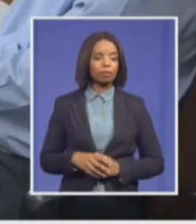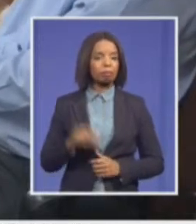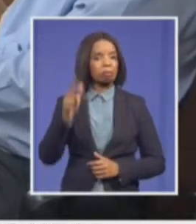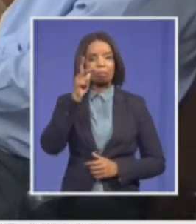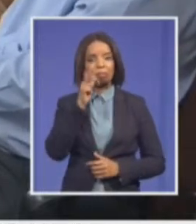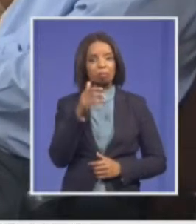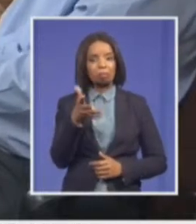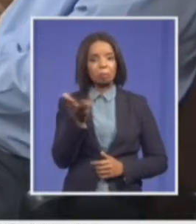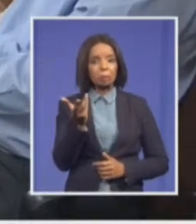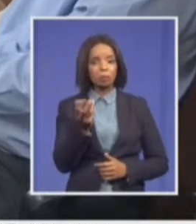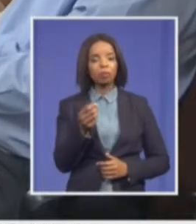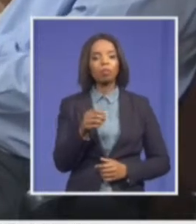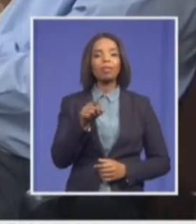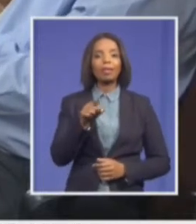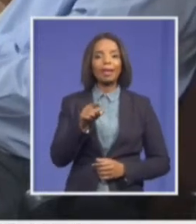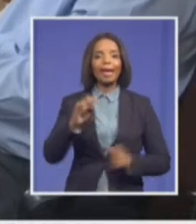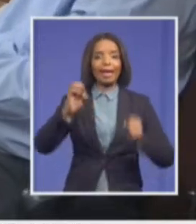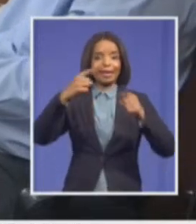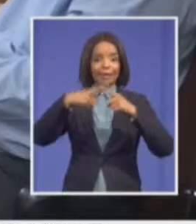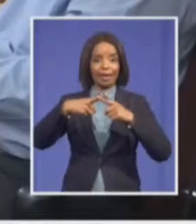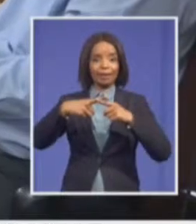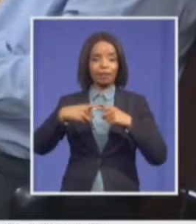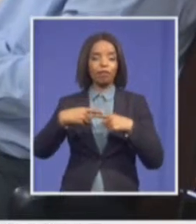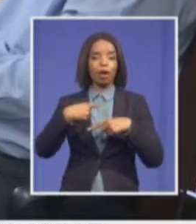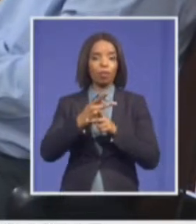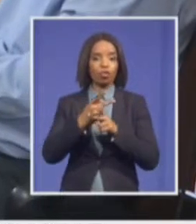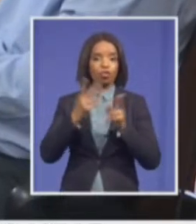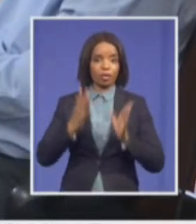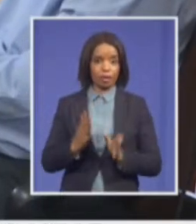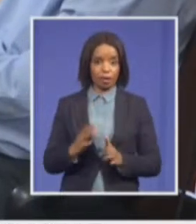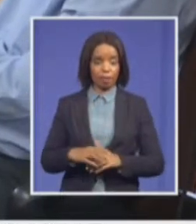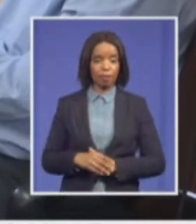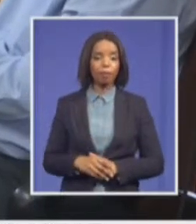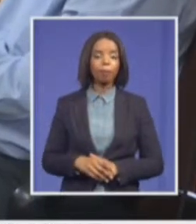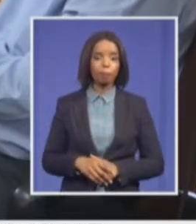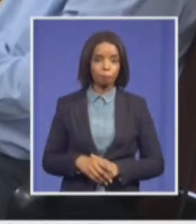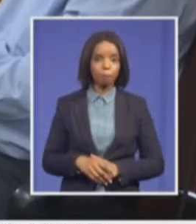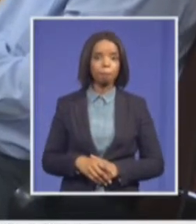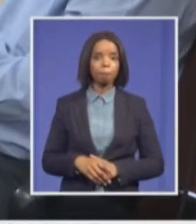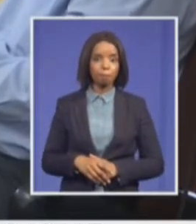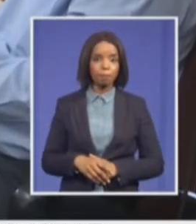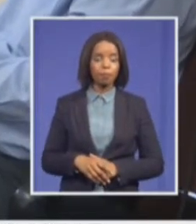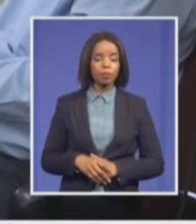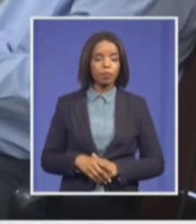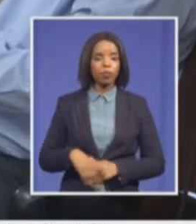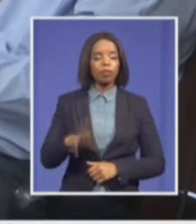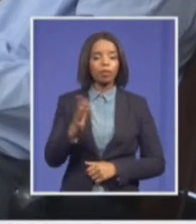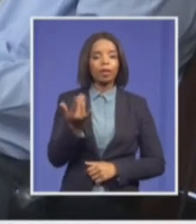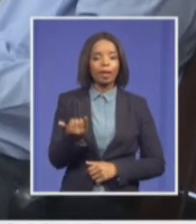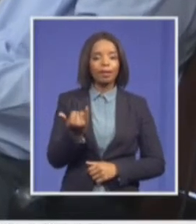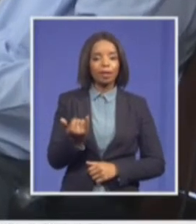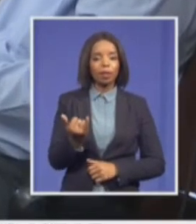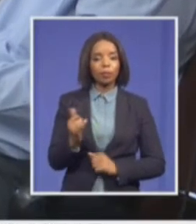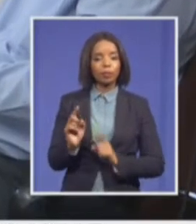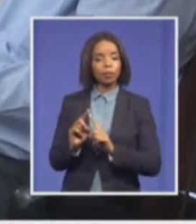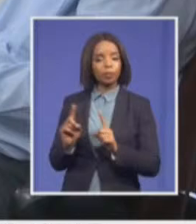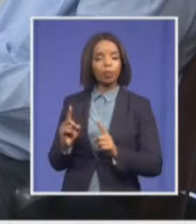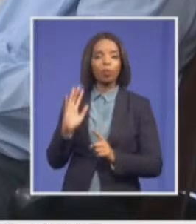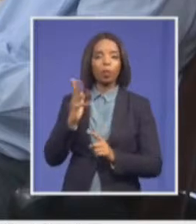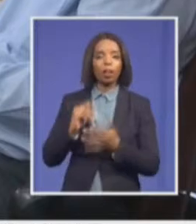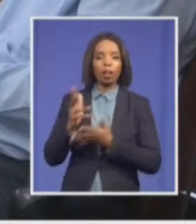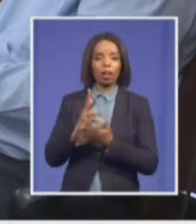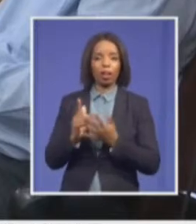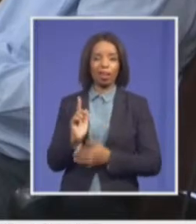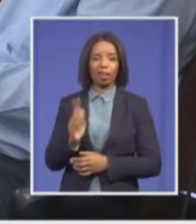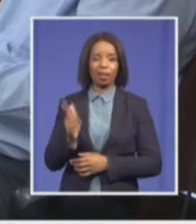Now, these matters, Chair, they are quite important for what we talk about later on. What does then,